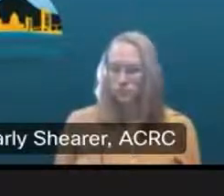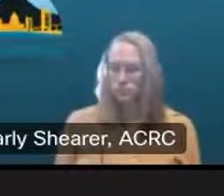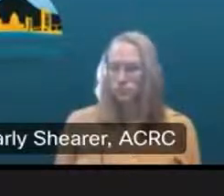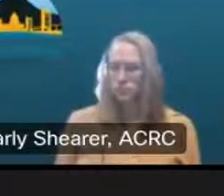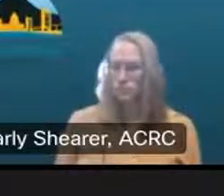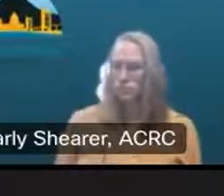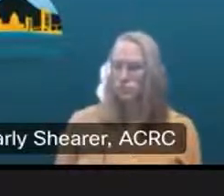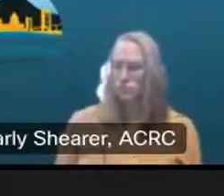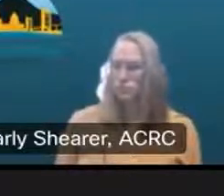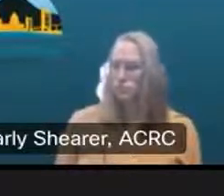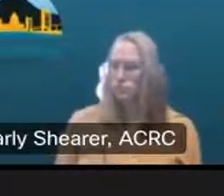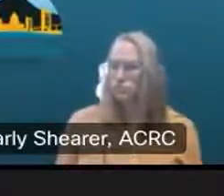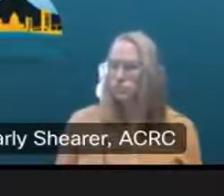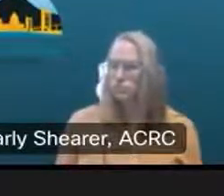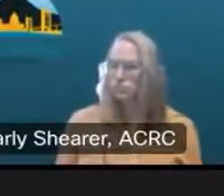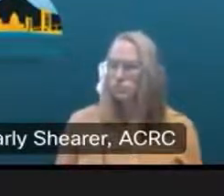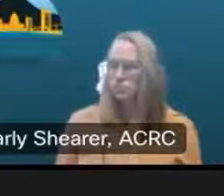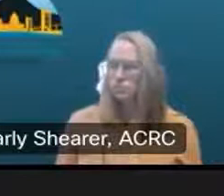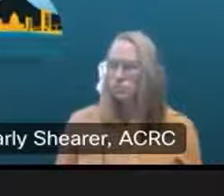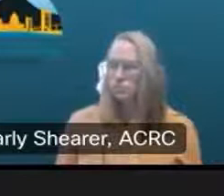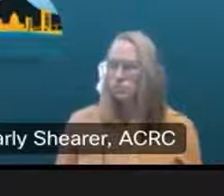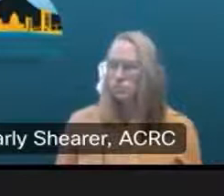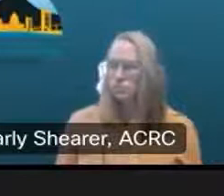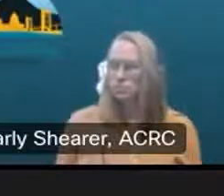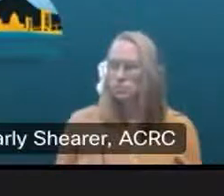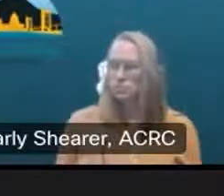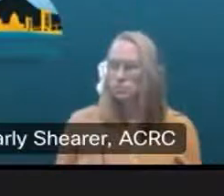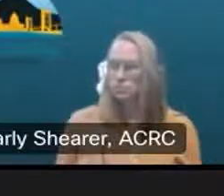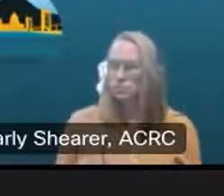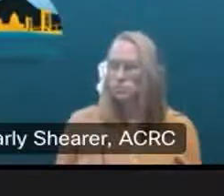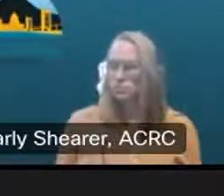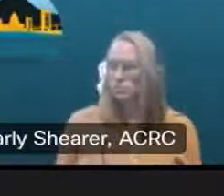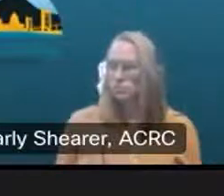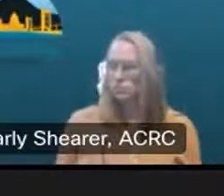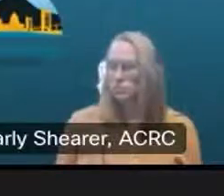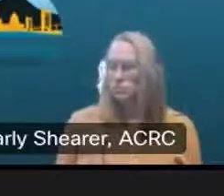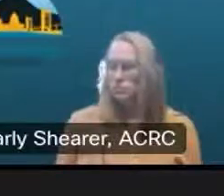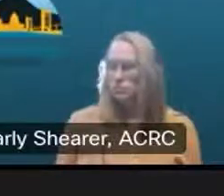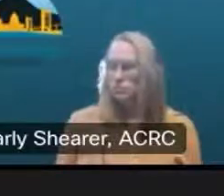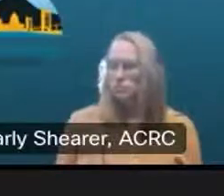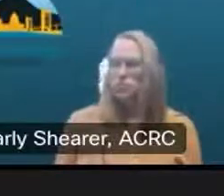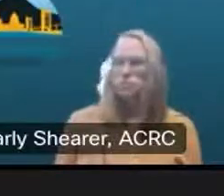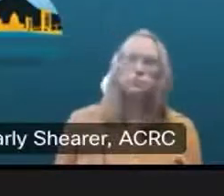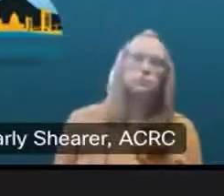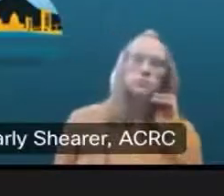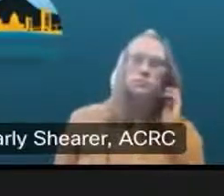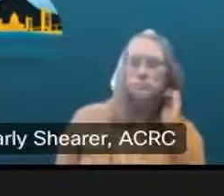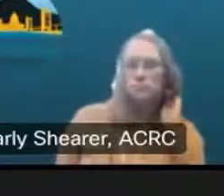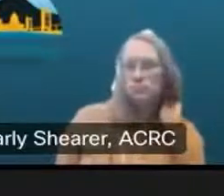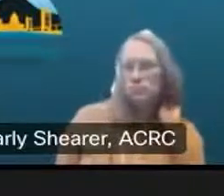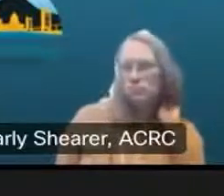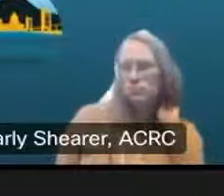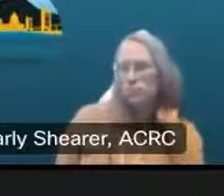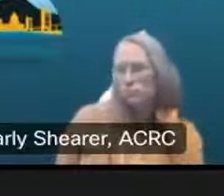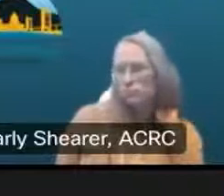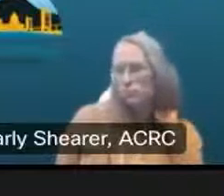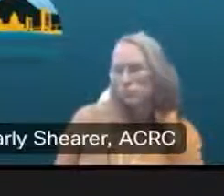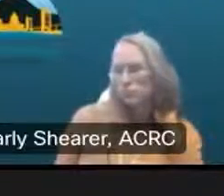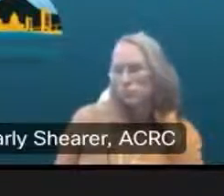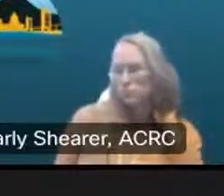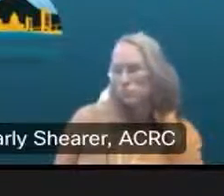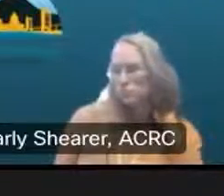that communication to us. All right, let's see, Jordan, health and safety waivers.